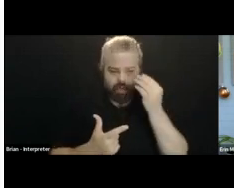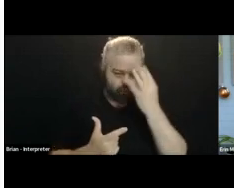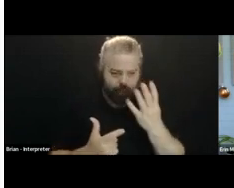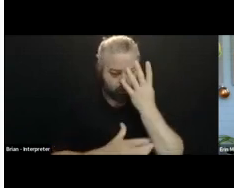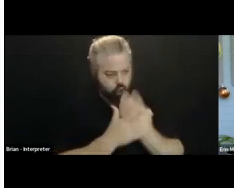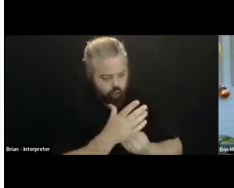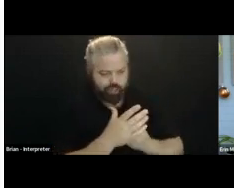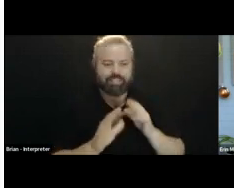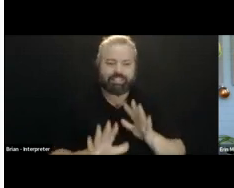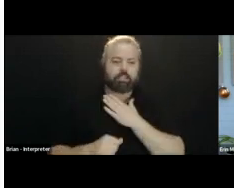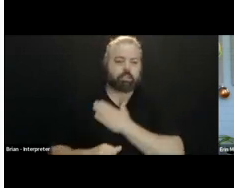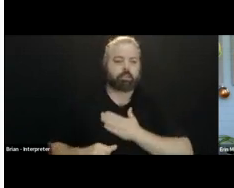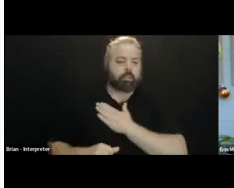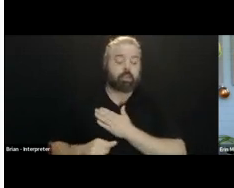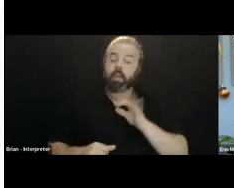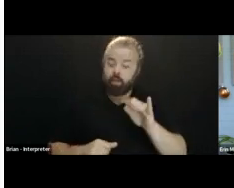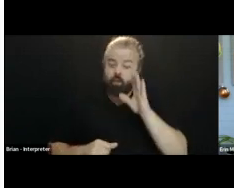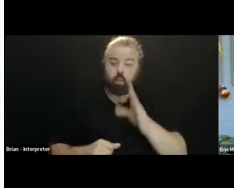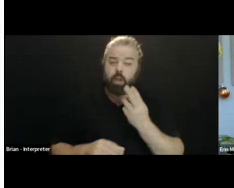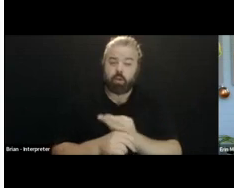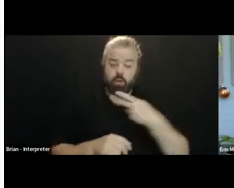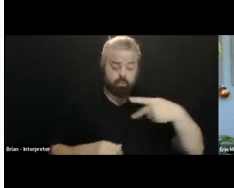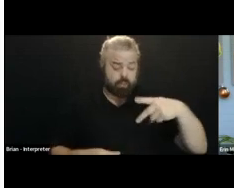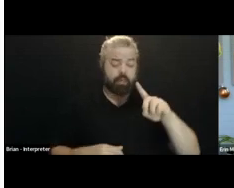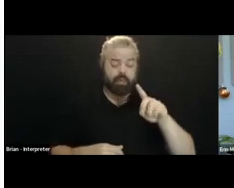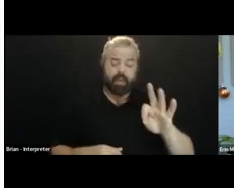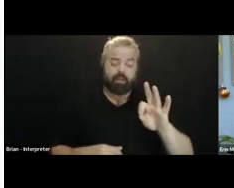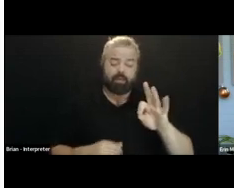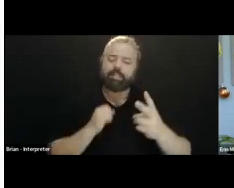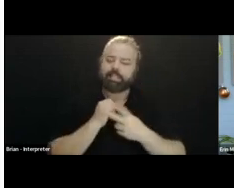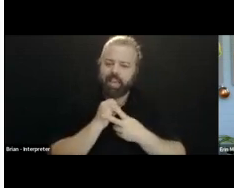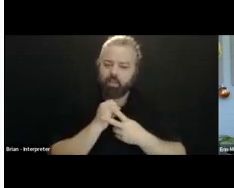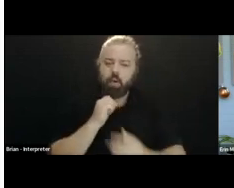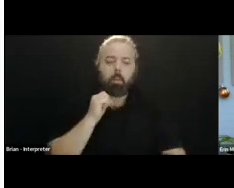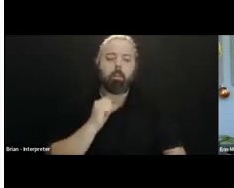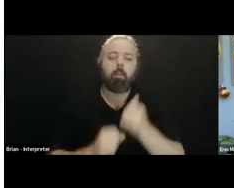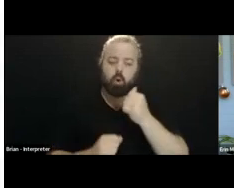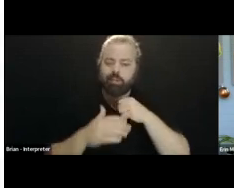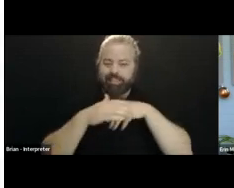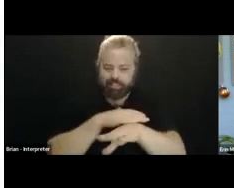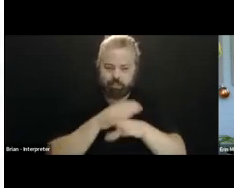if you're going to use a PDF, please save it in the most accessible way possible.